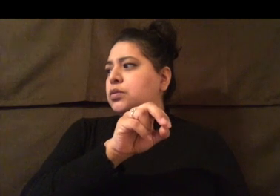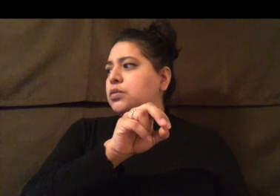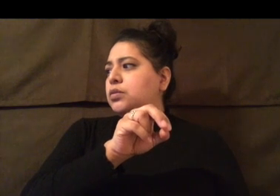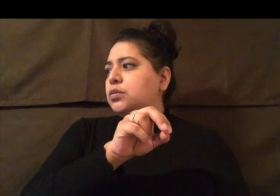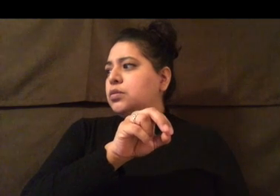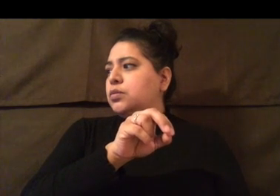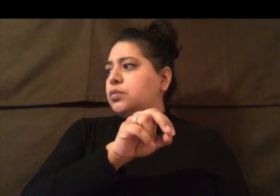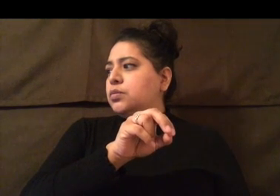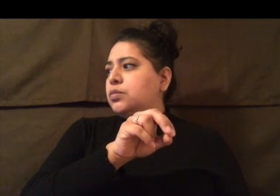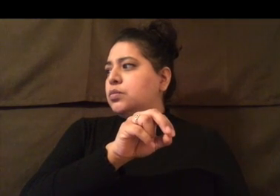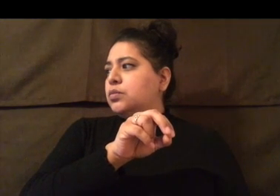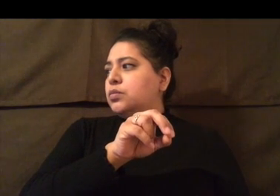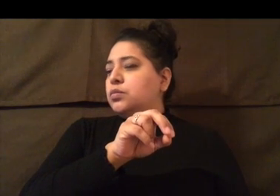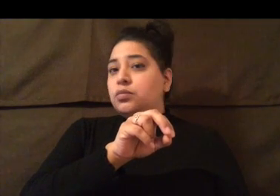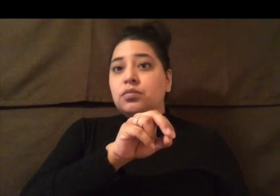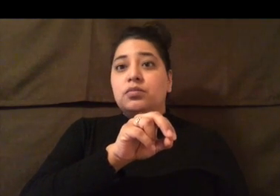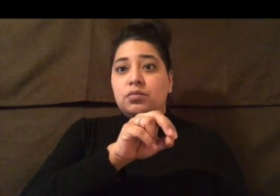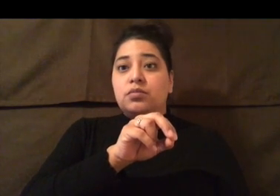go